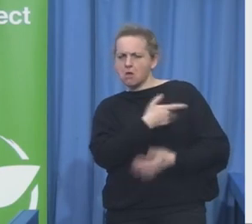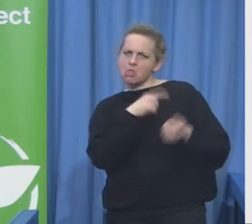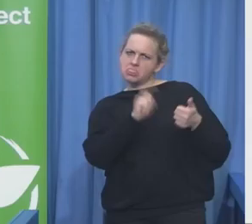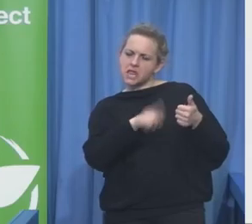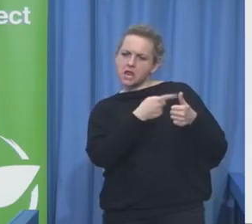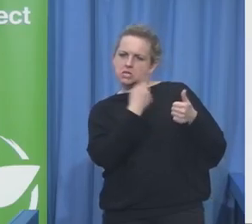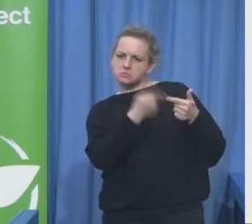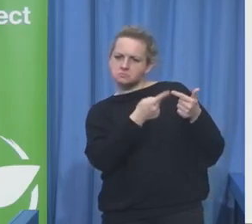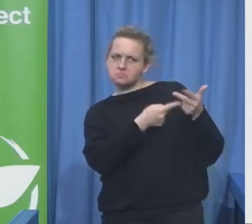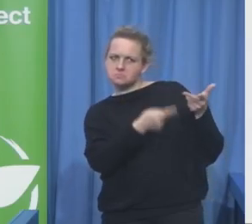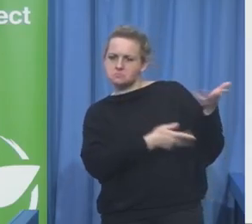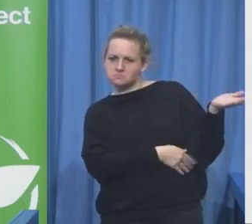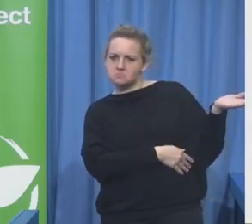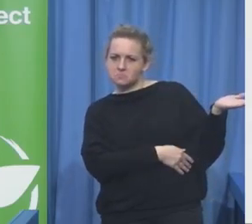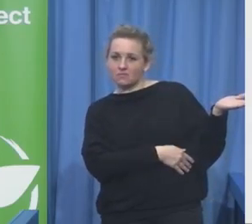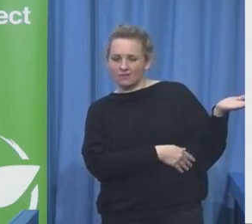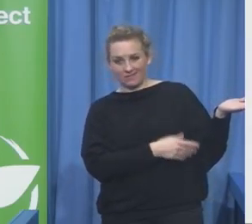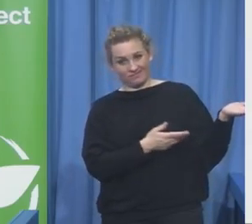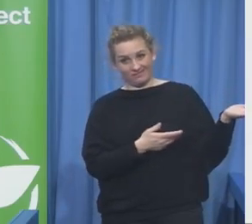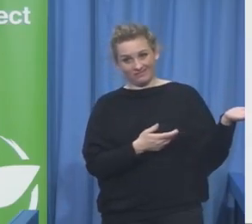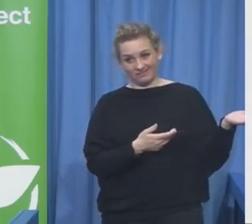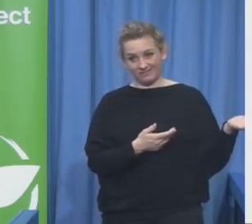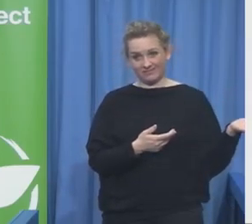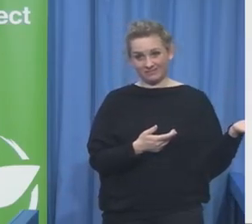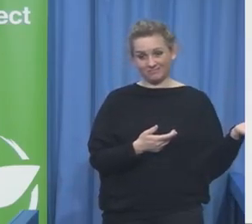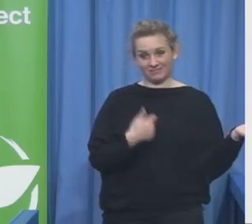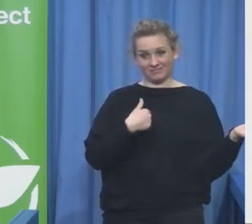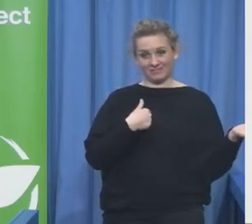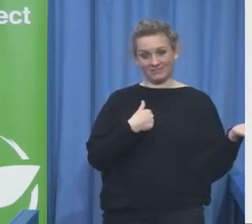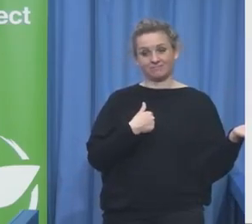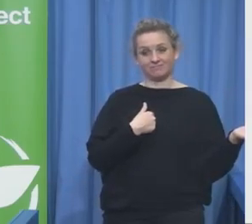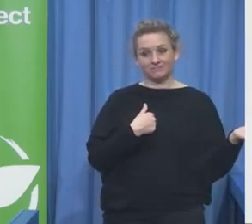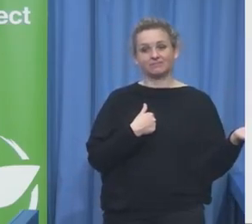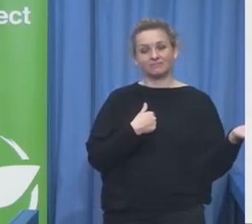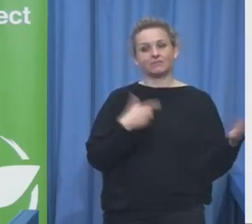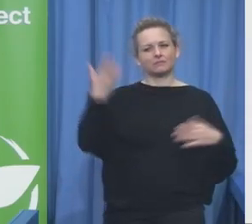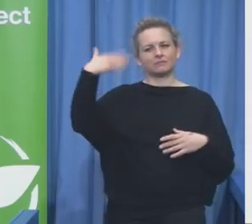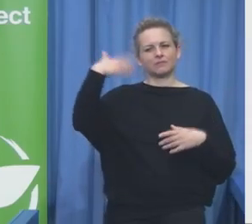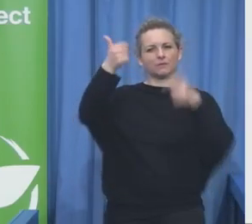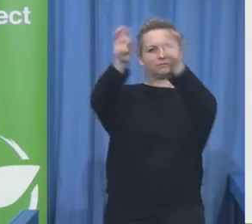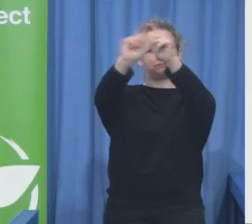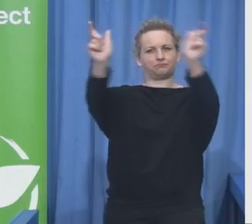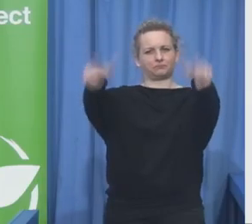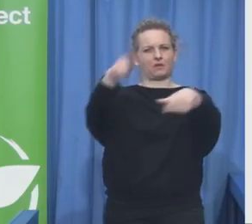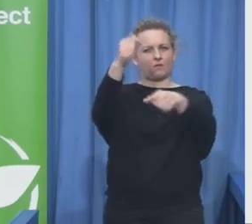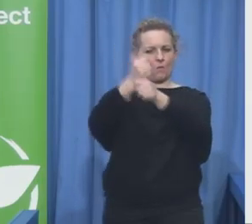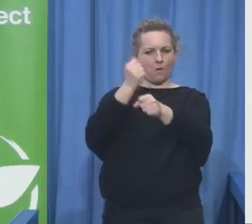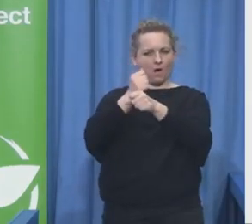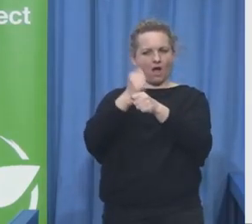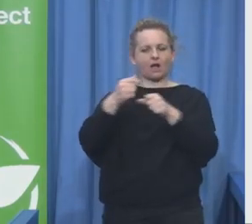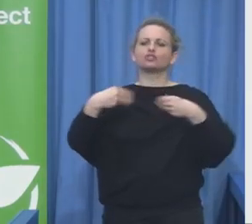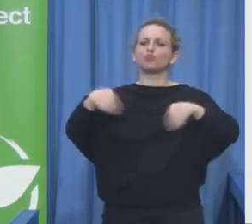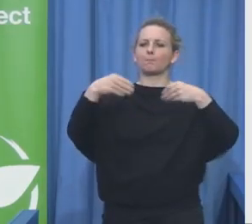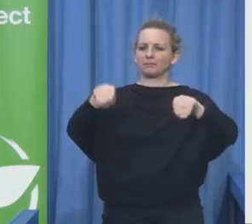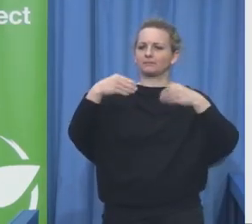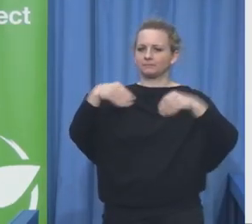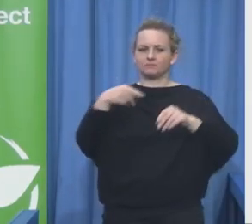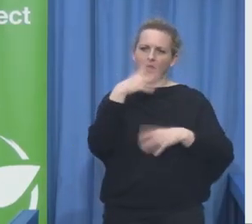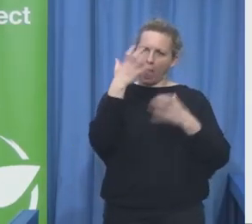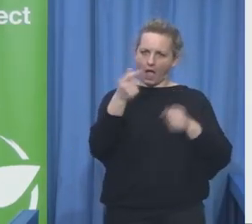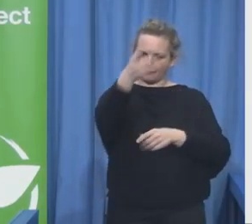their corporations, and they have a disability, that it has taken months and months to get the reasonable adjustments that they need. So